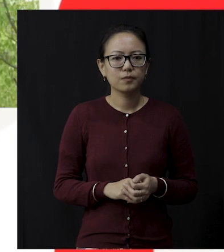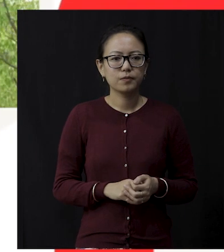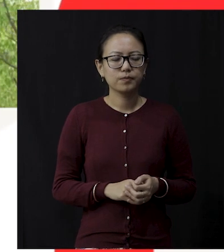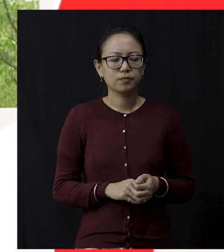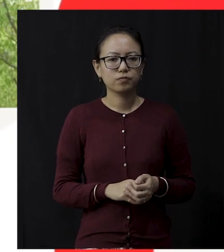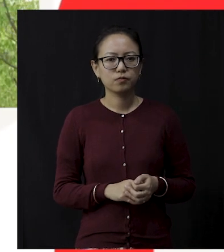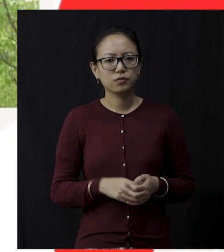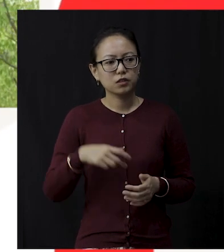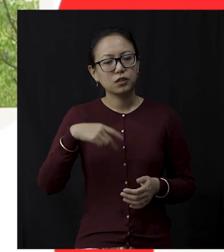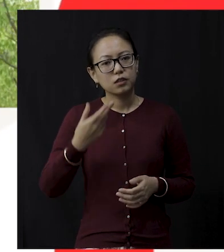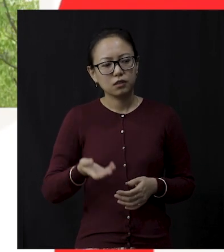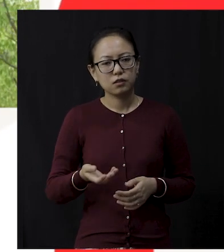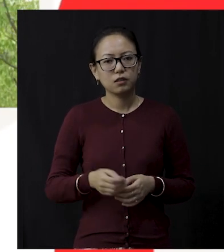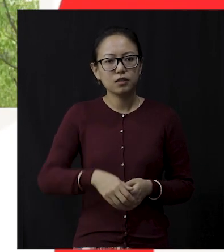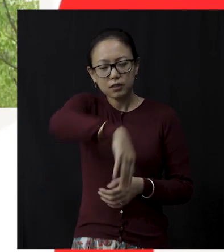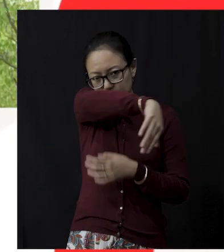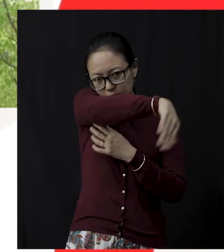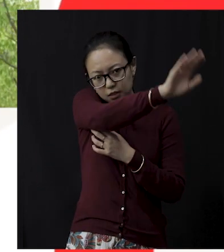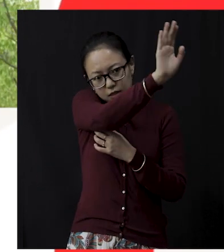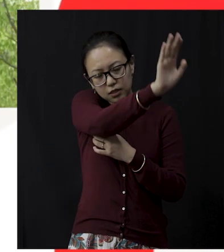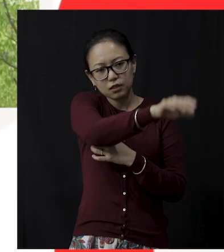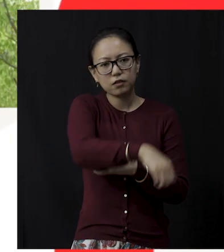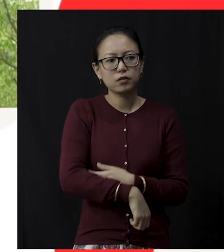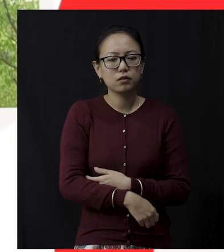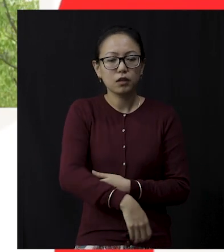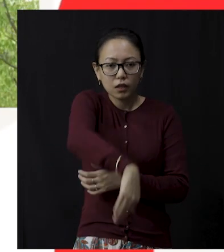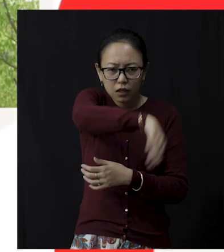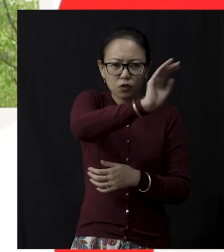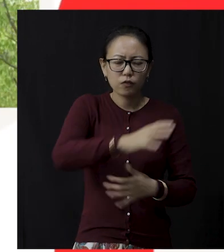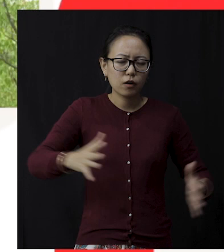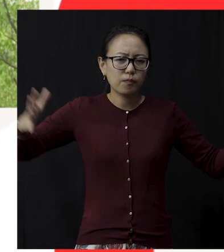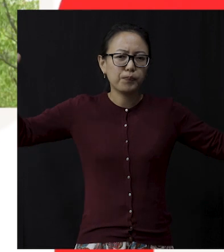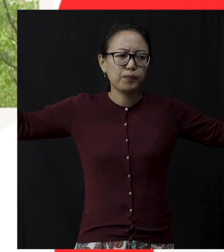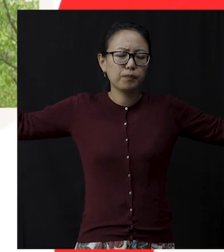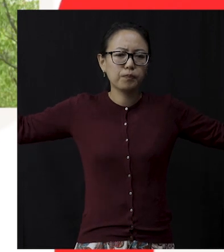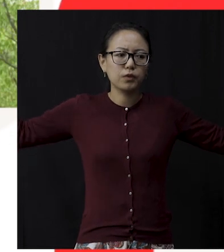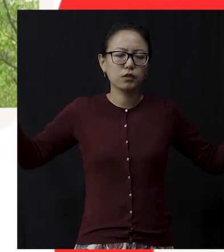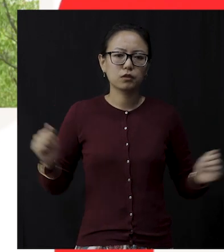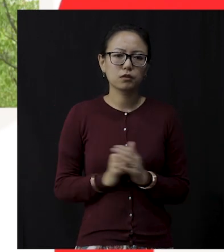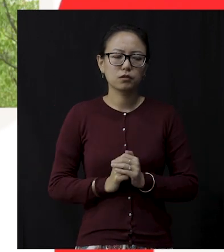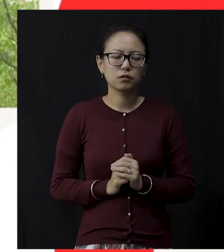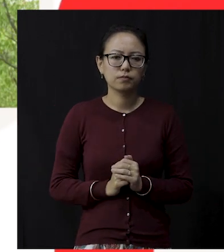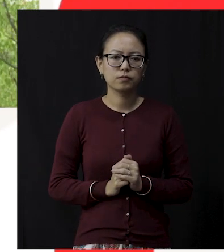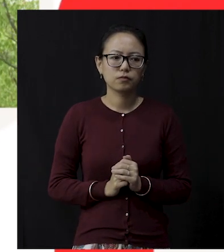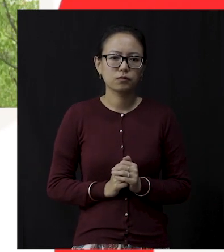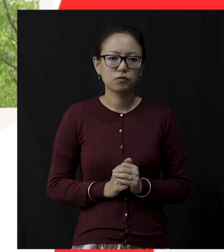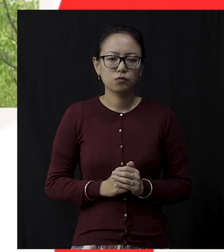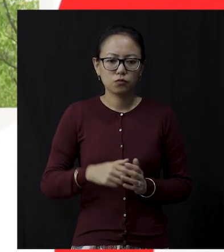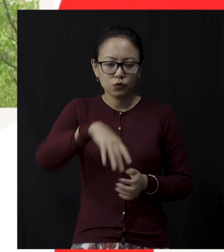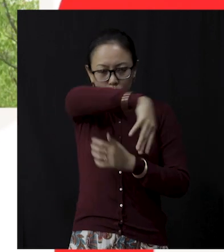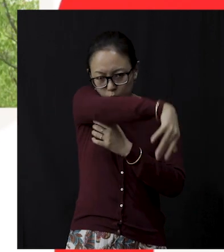elephant. Okay, an elephant is a large animal. You can see large